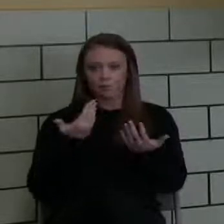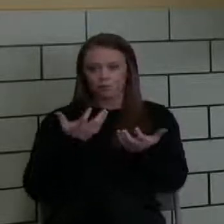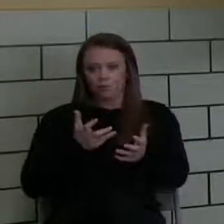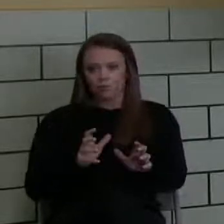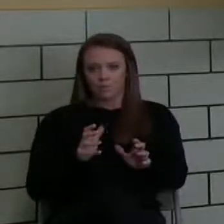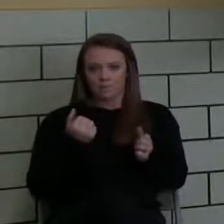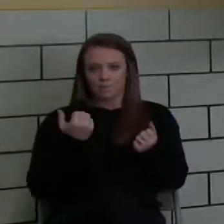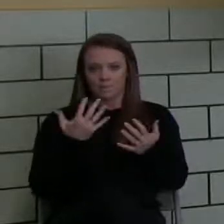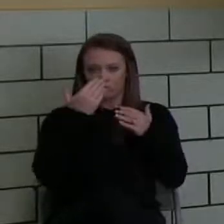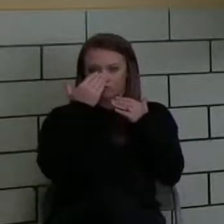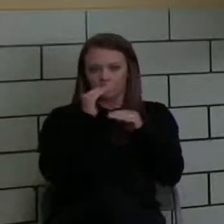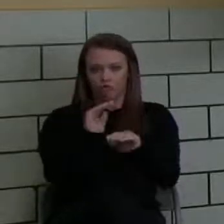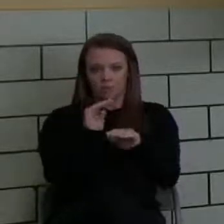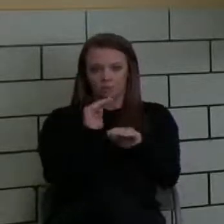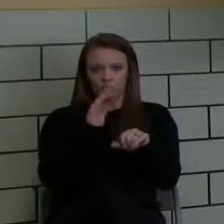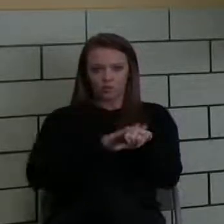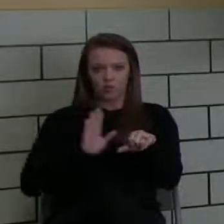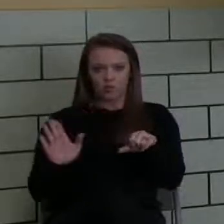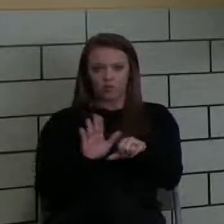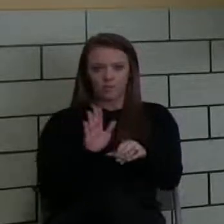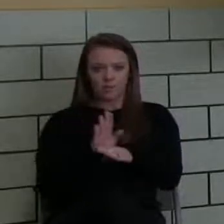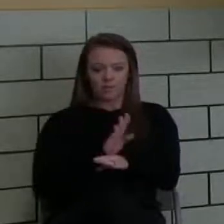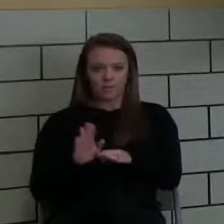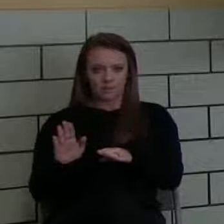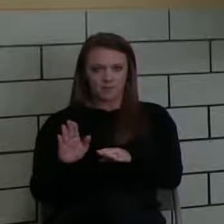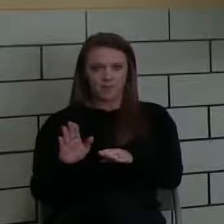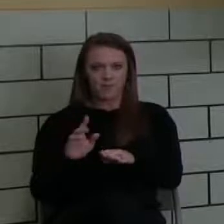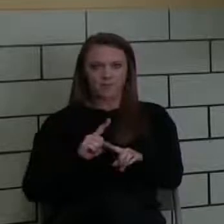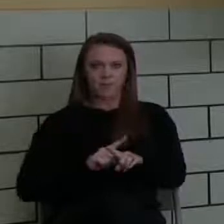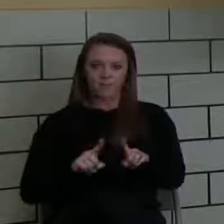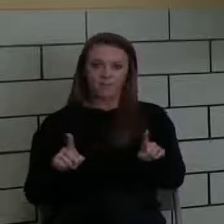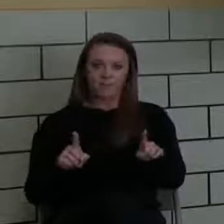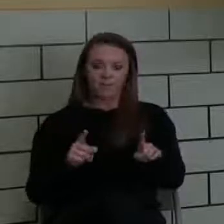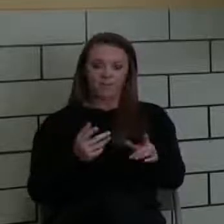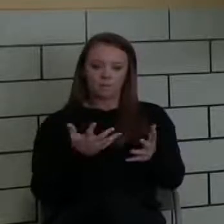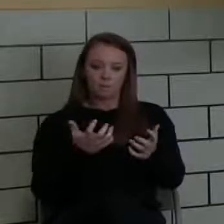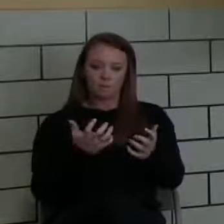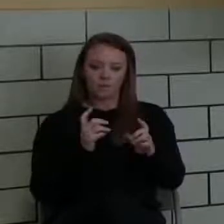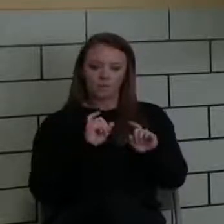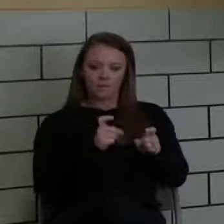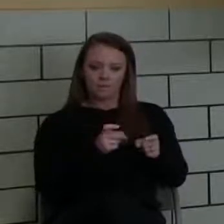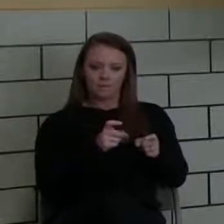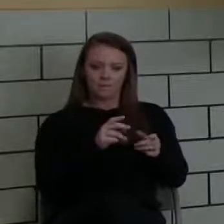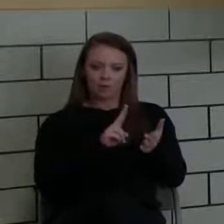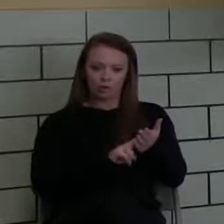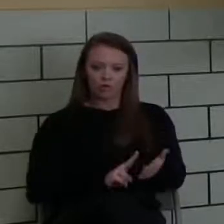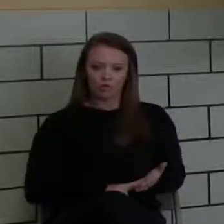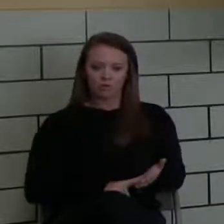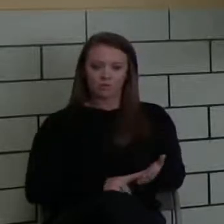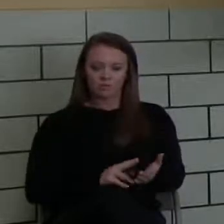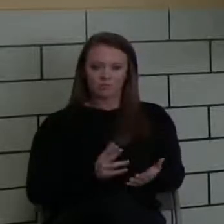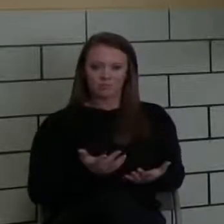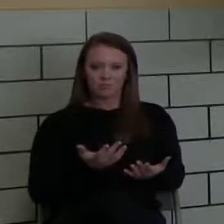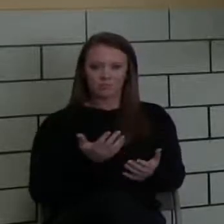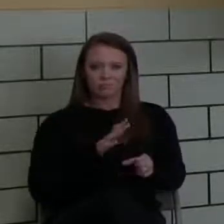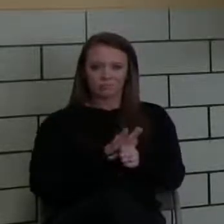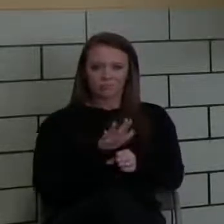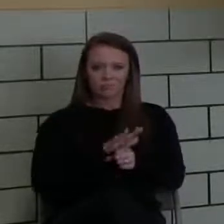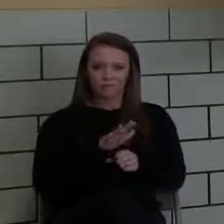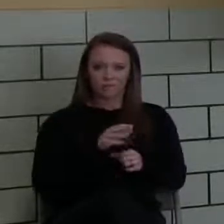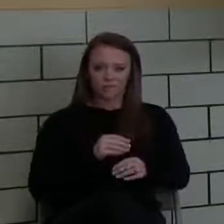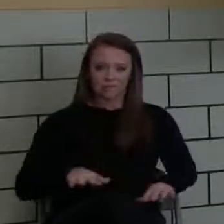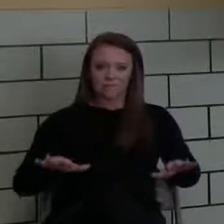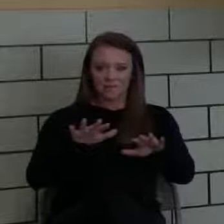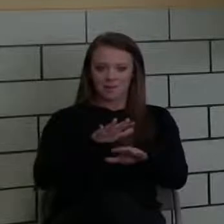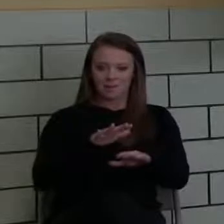ground rules as far as, we don't want any time where they're completely